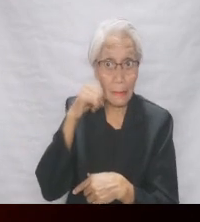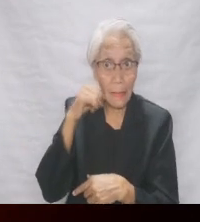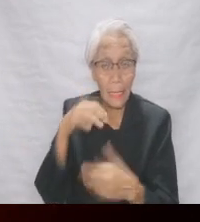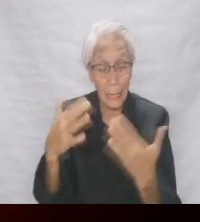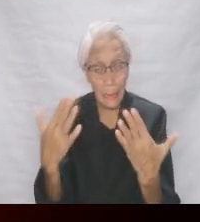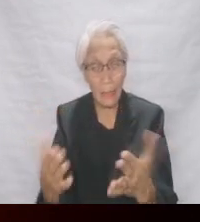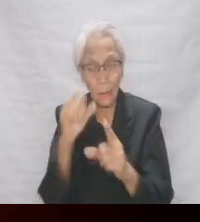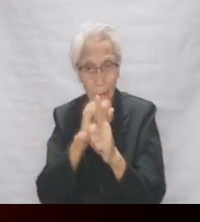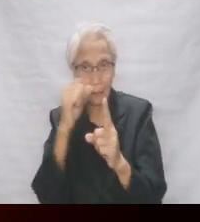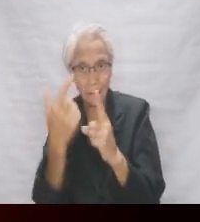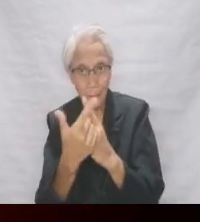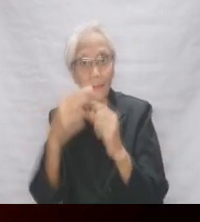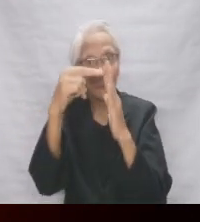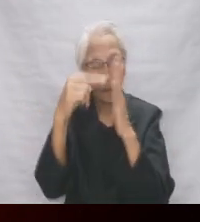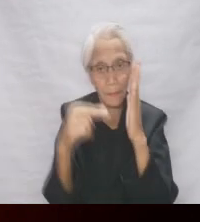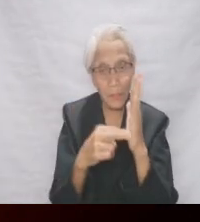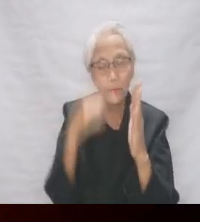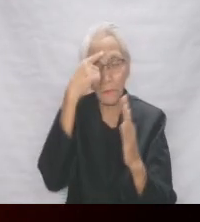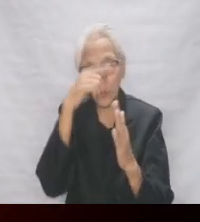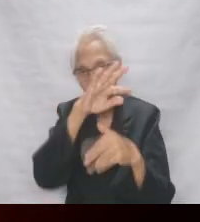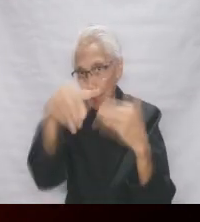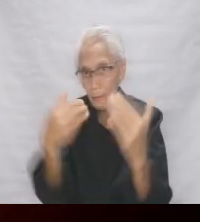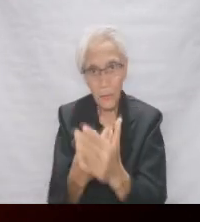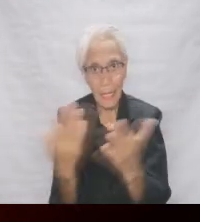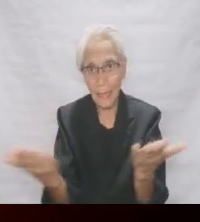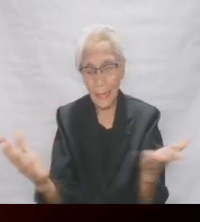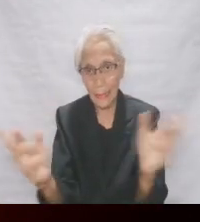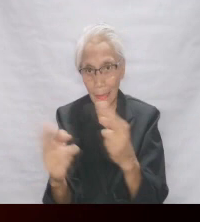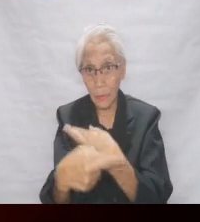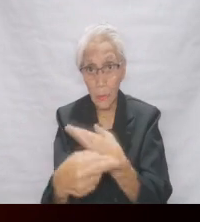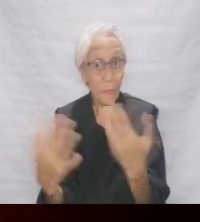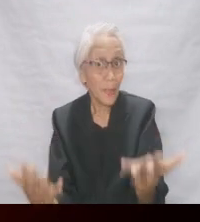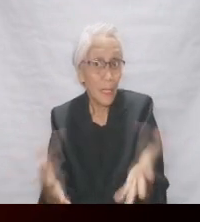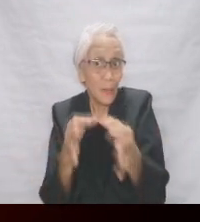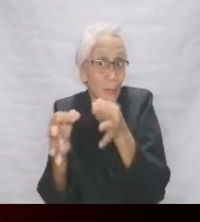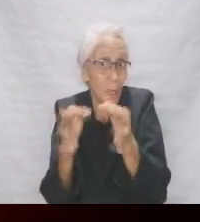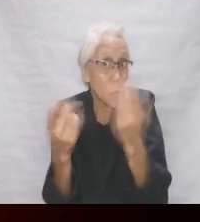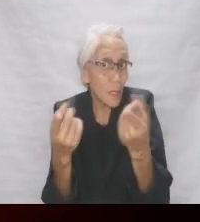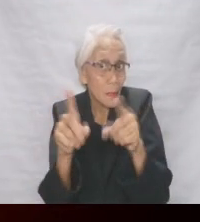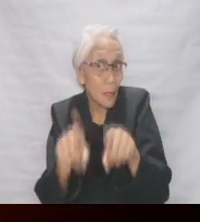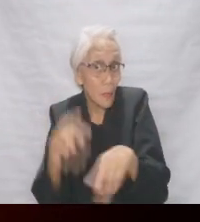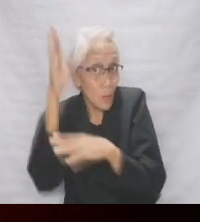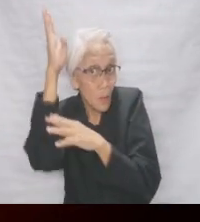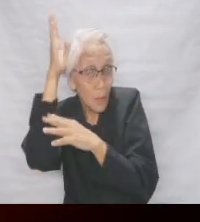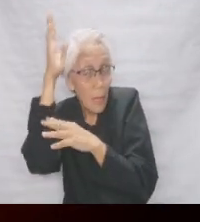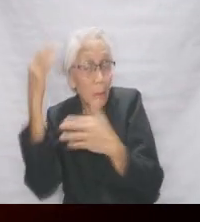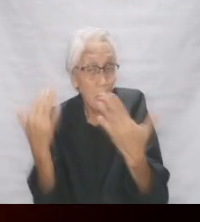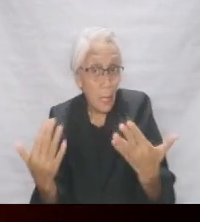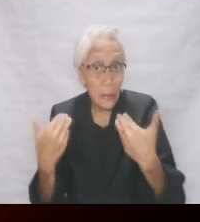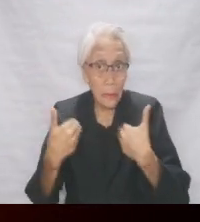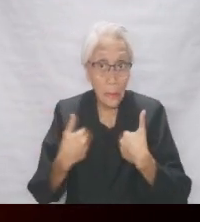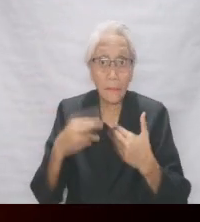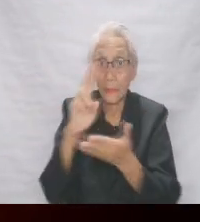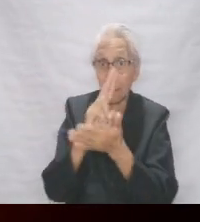what began as a random rule for this woman has now become the social norm for everyone in this waiting room.